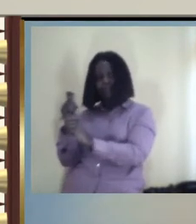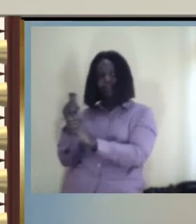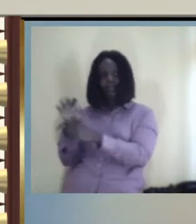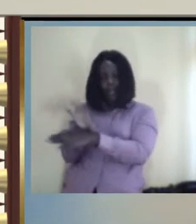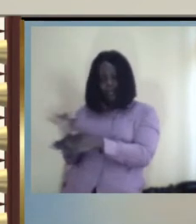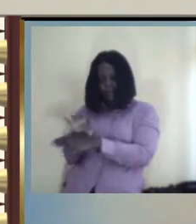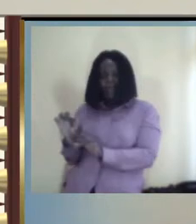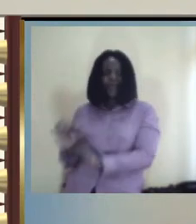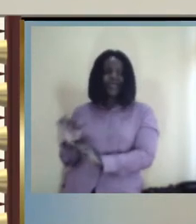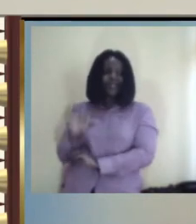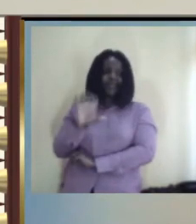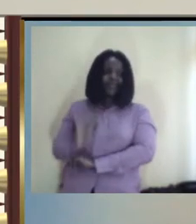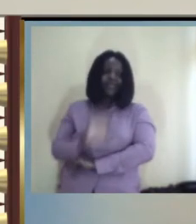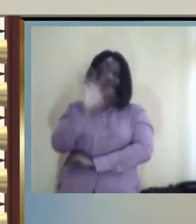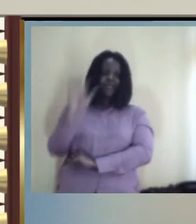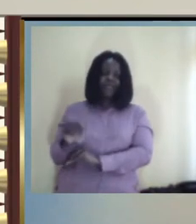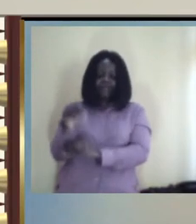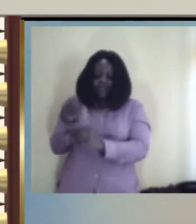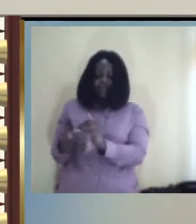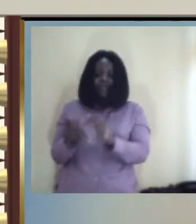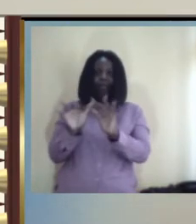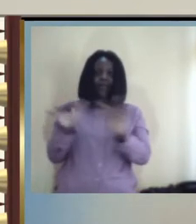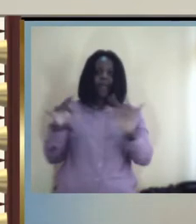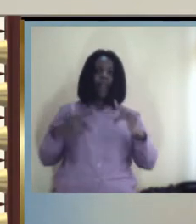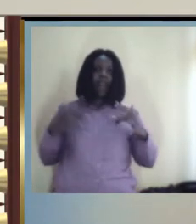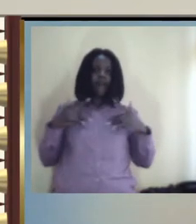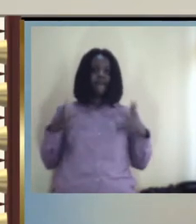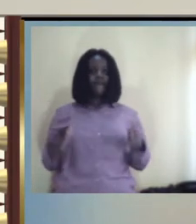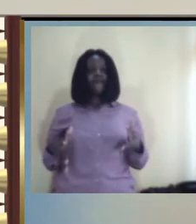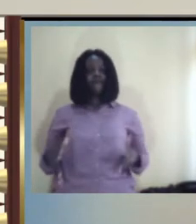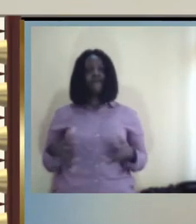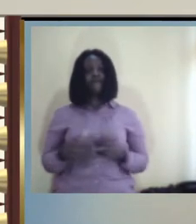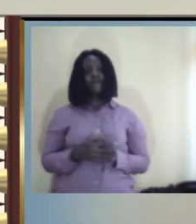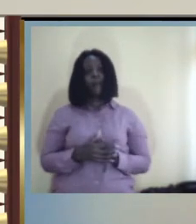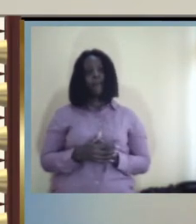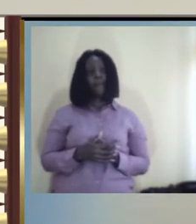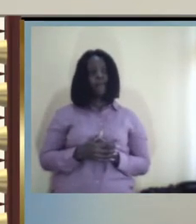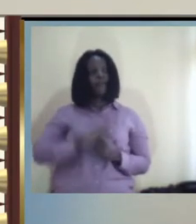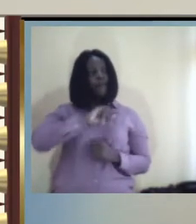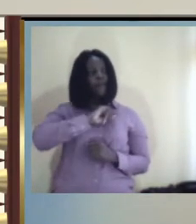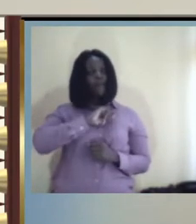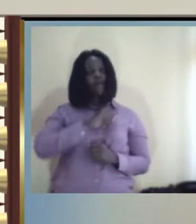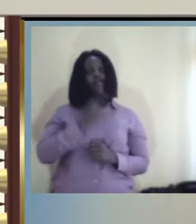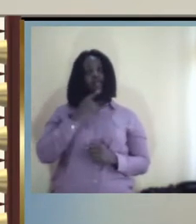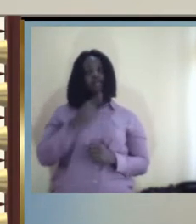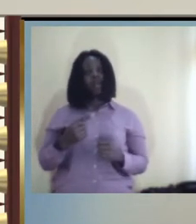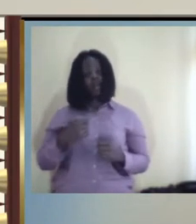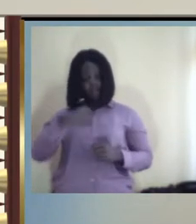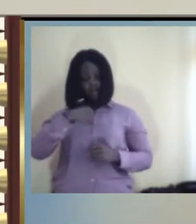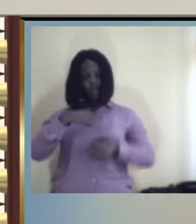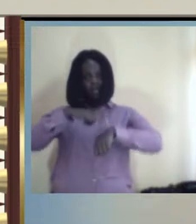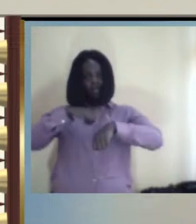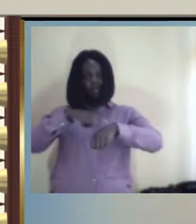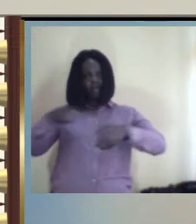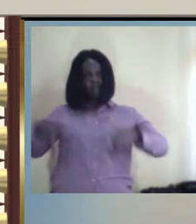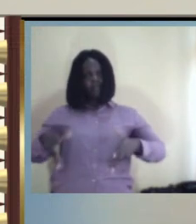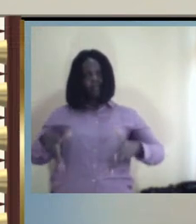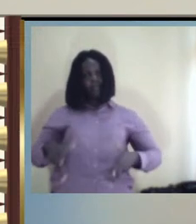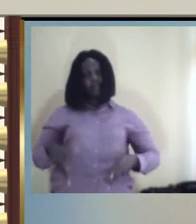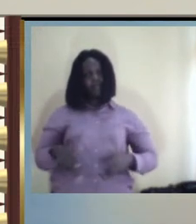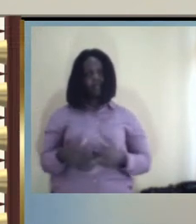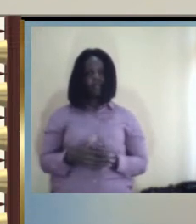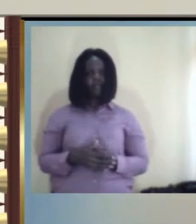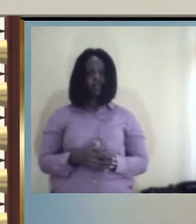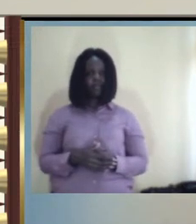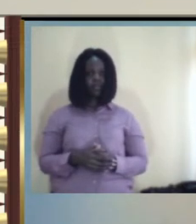iNingizimu Afrika enazo ukuvikela izimpilo zabantu bakuleli. Yingakho ngithi nami nakuso lesi sikhathi esibhekene naso